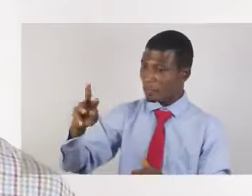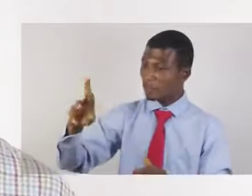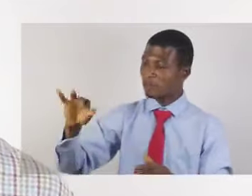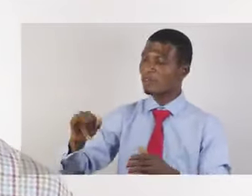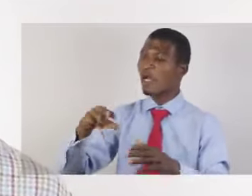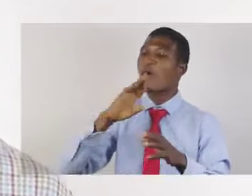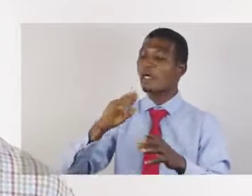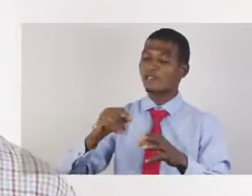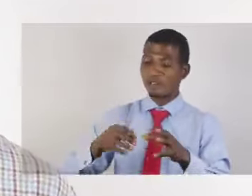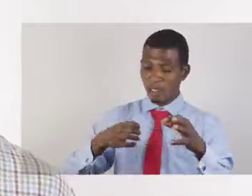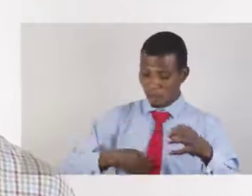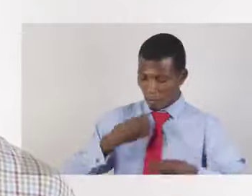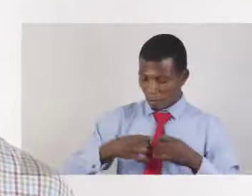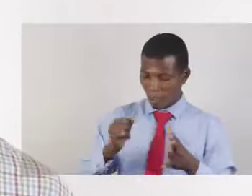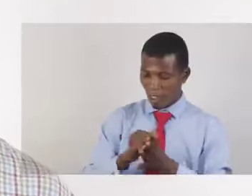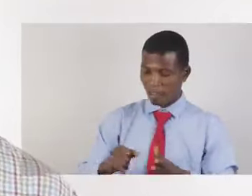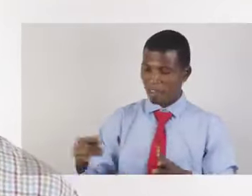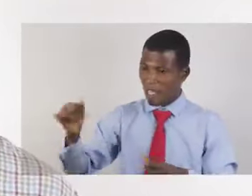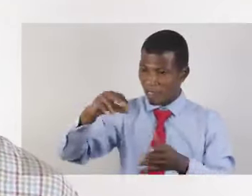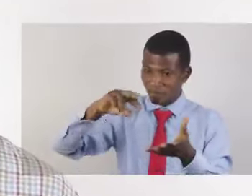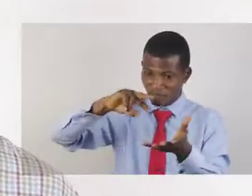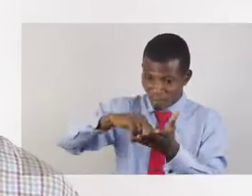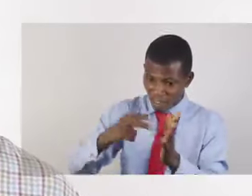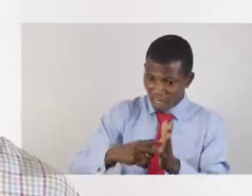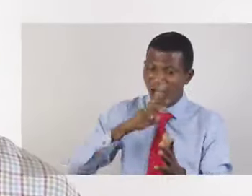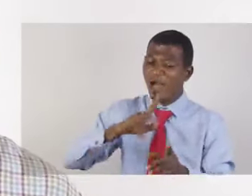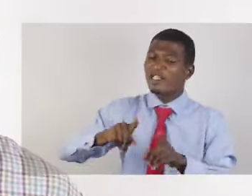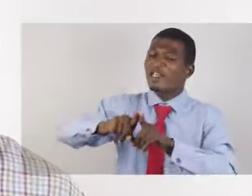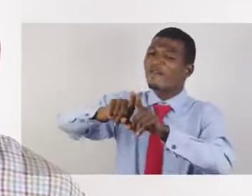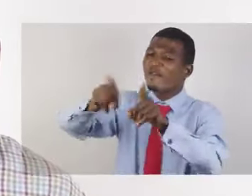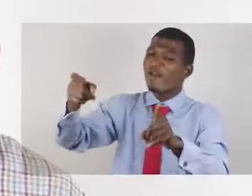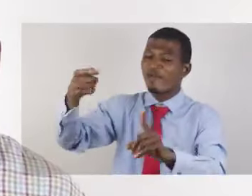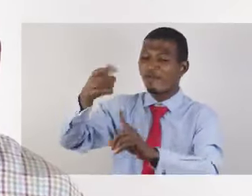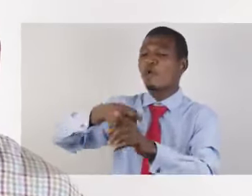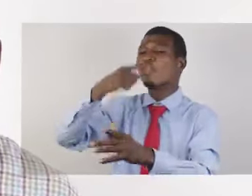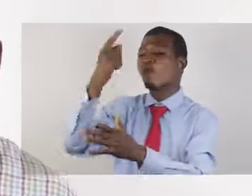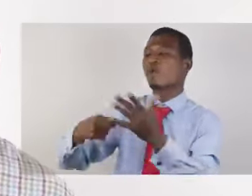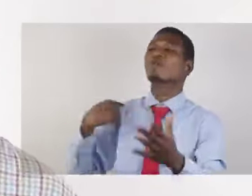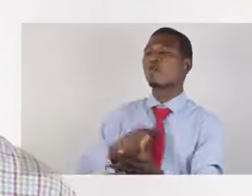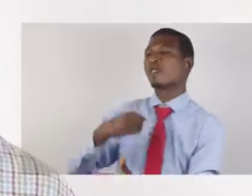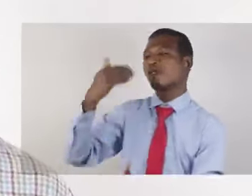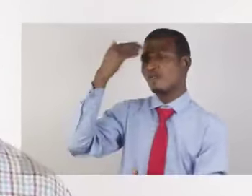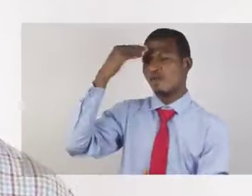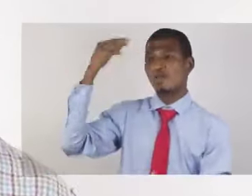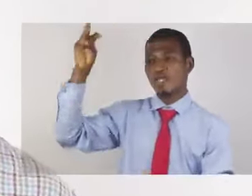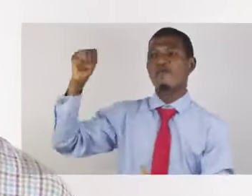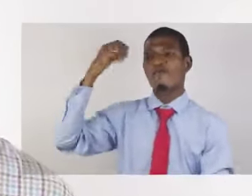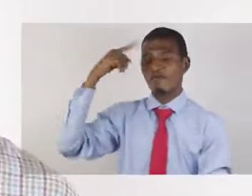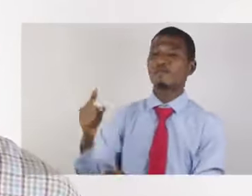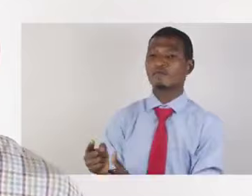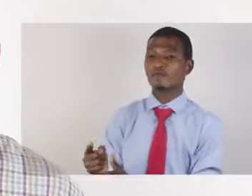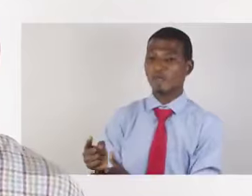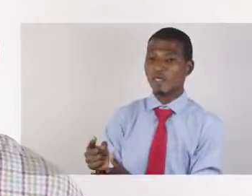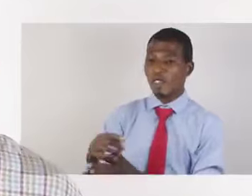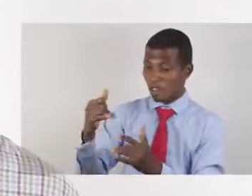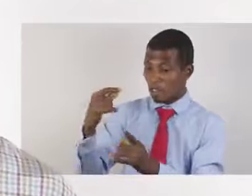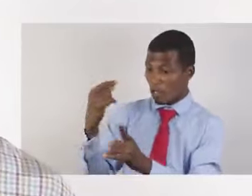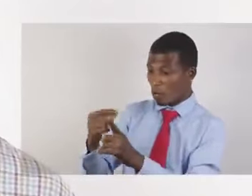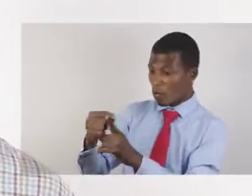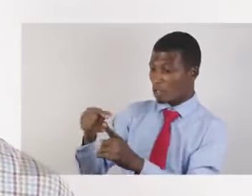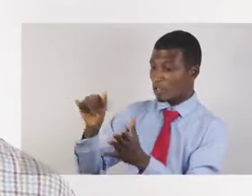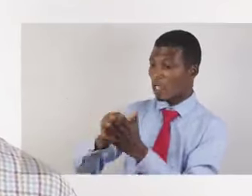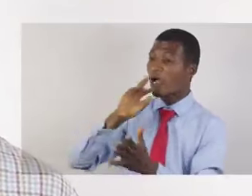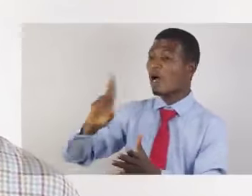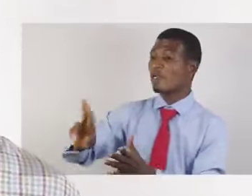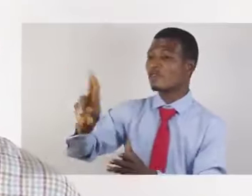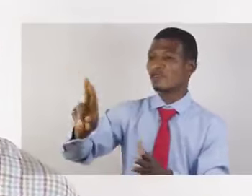simply expressions whose meanings are not the ordinary meanings we know them to be. So the words